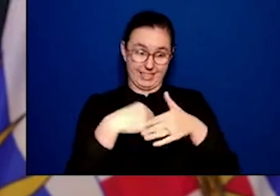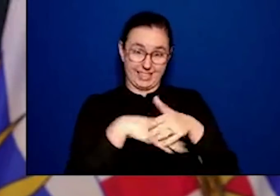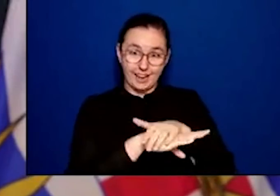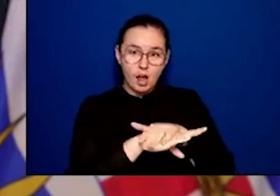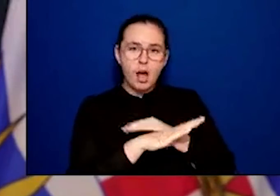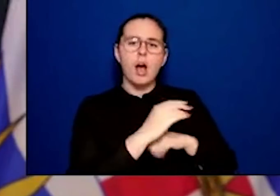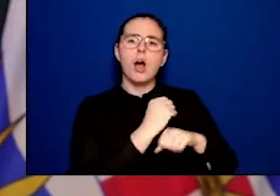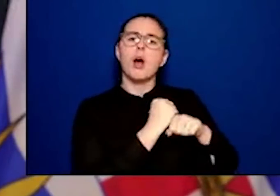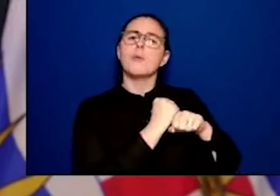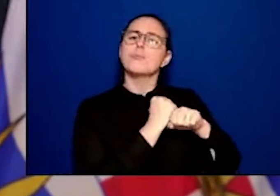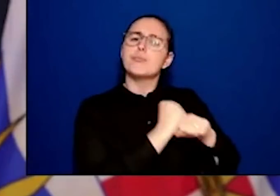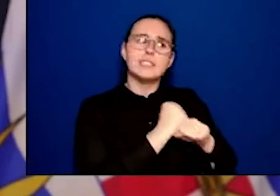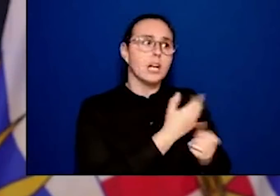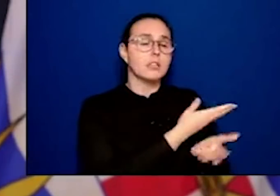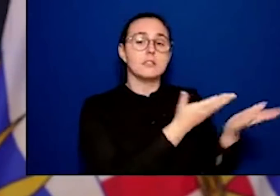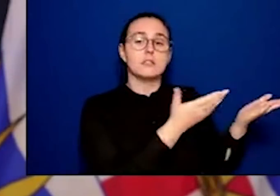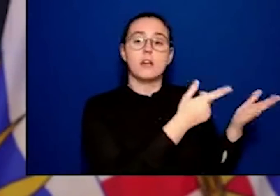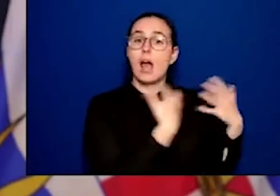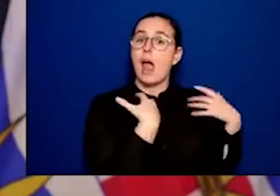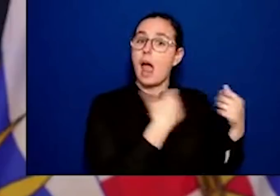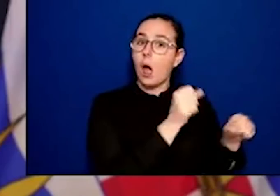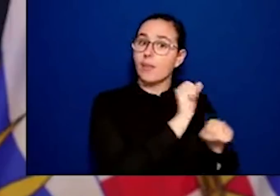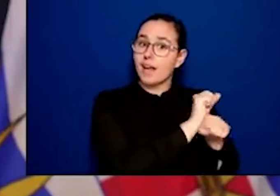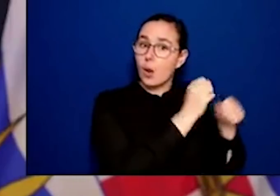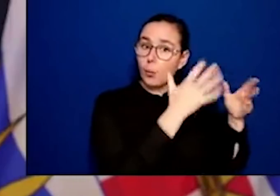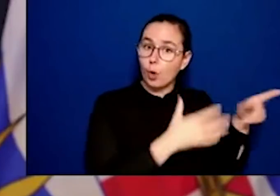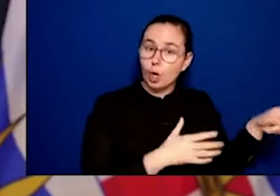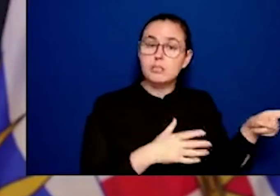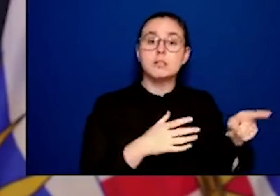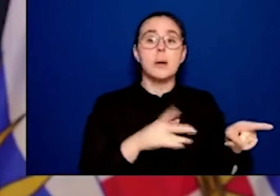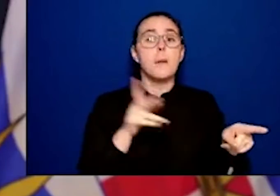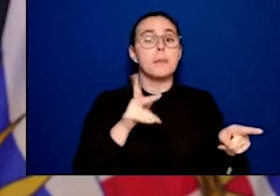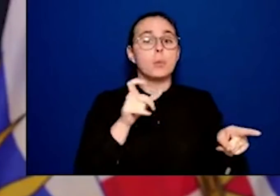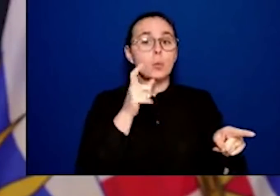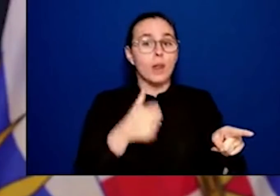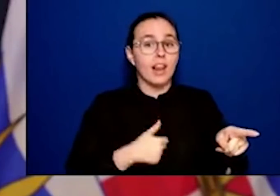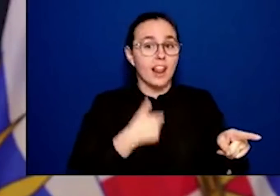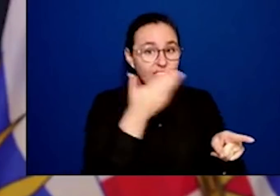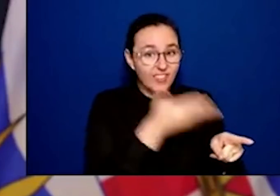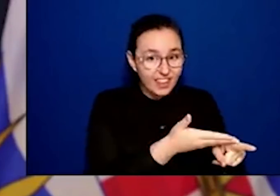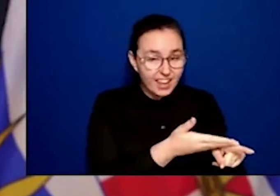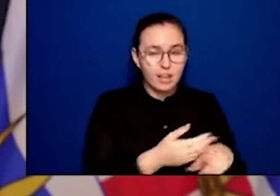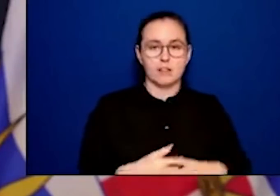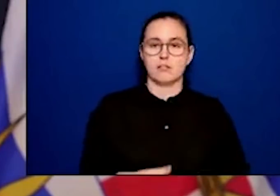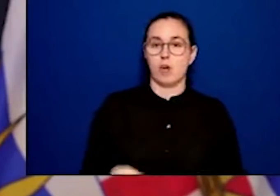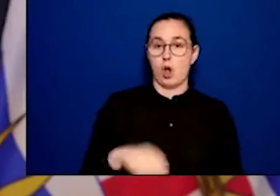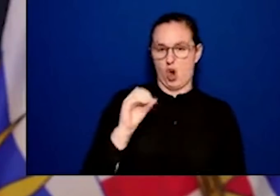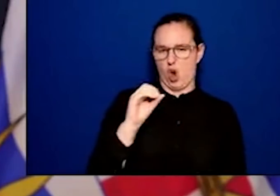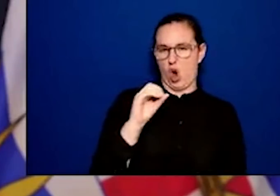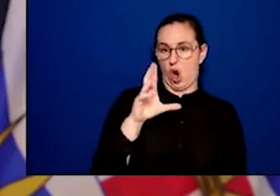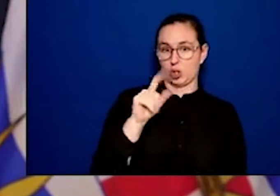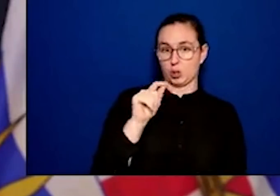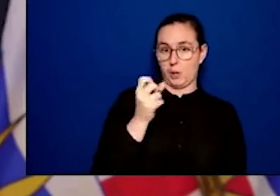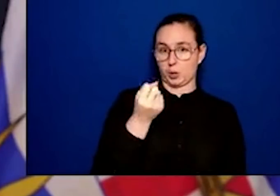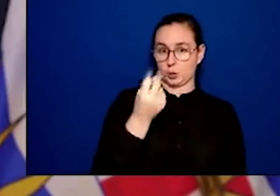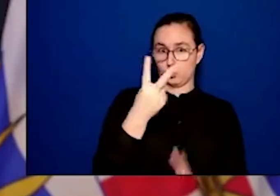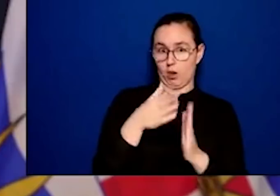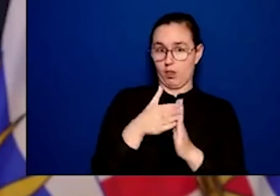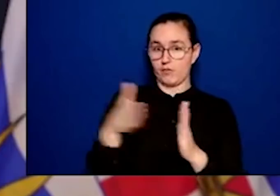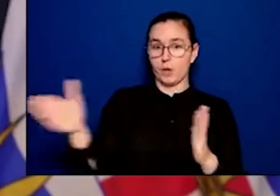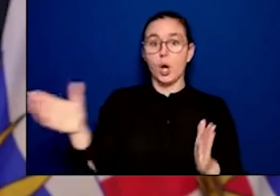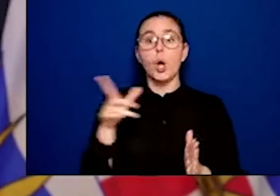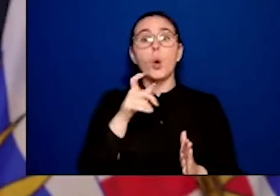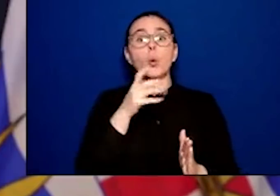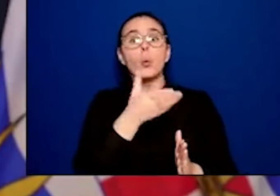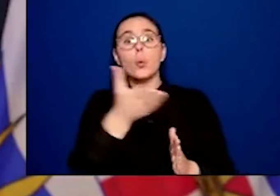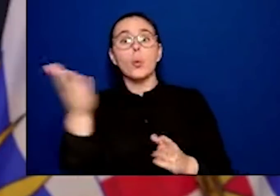settings. Starting October 12th, visitors to long-term care and assisted living will need to show their vaccine card for proof of